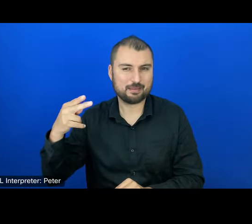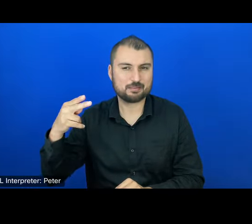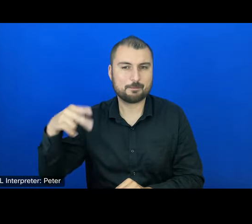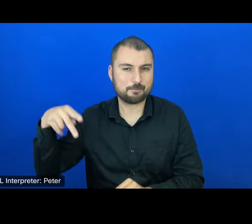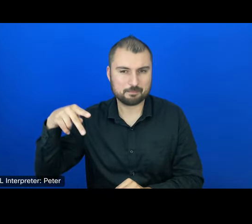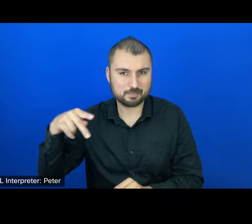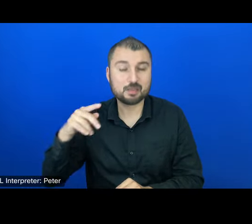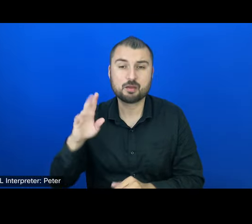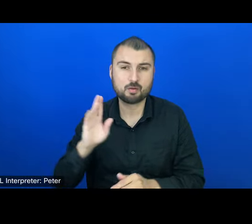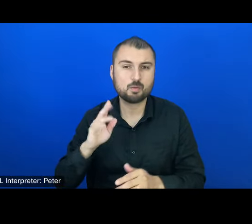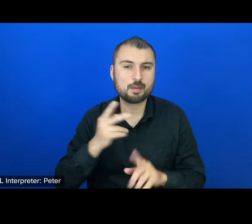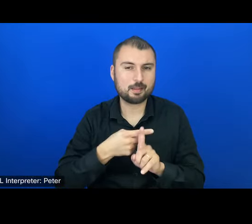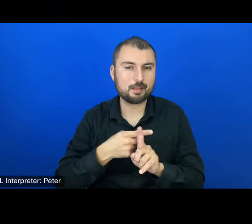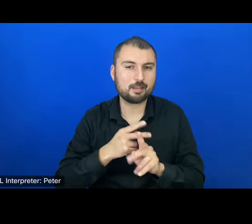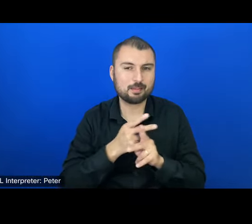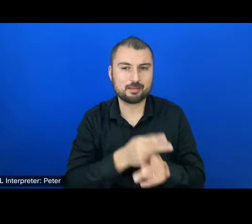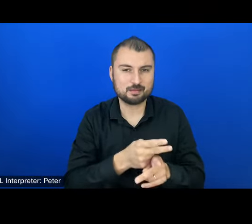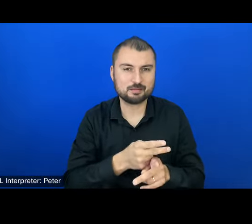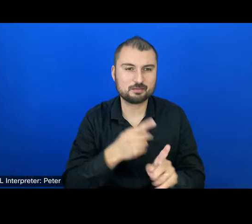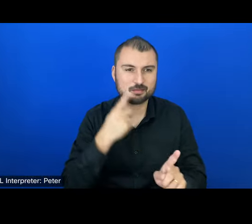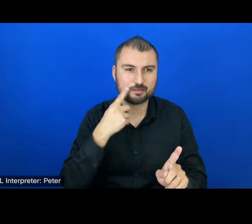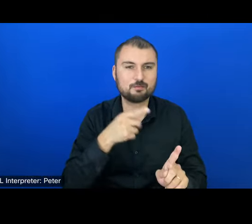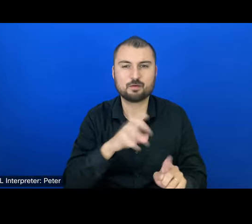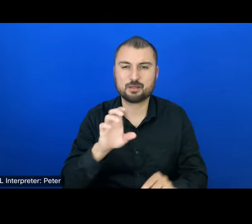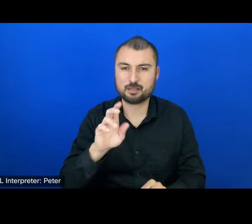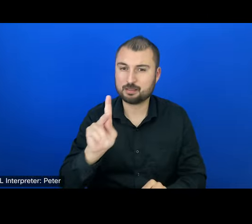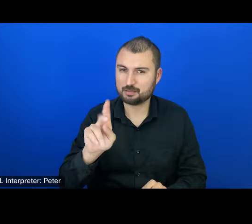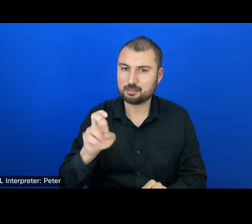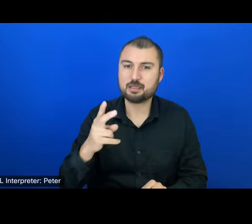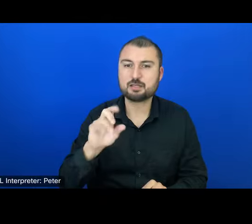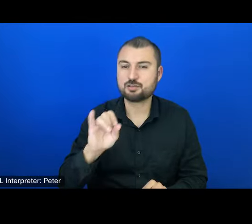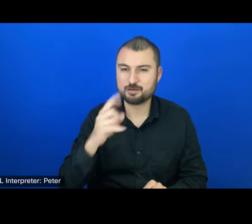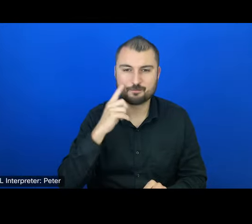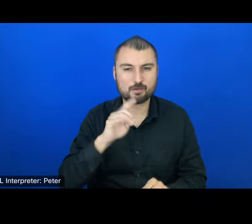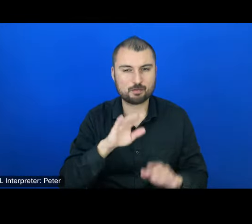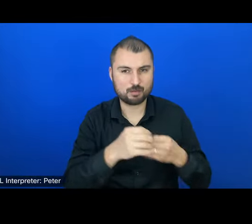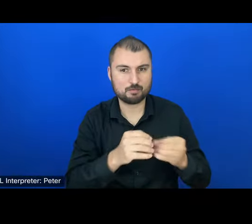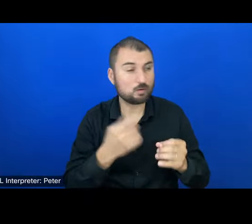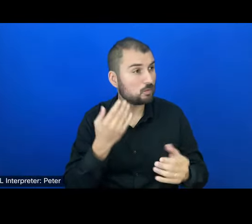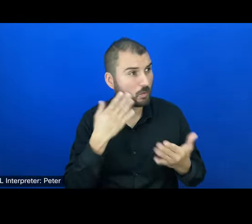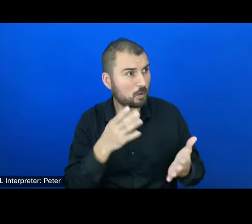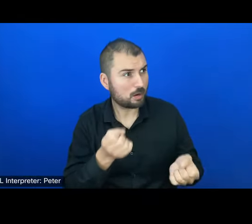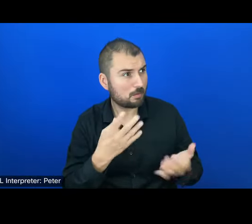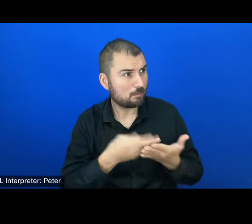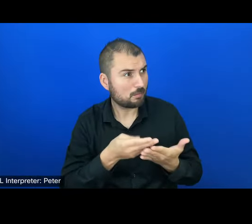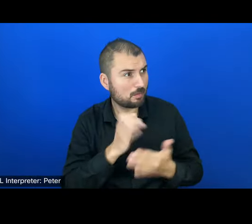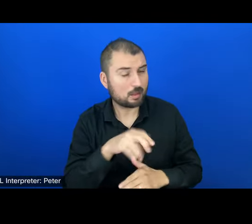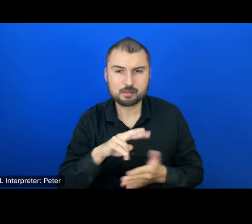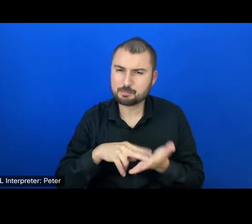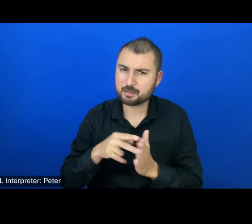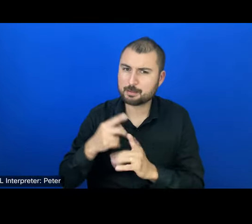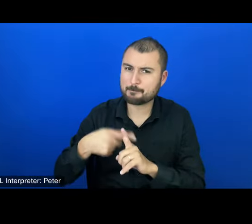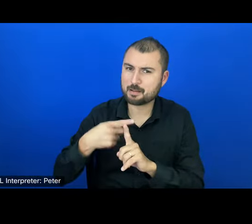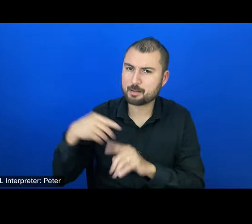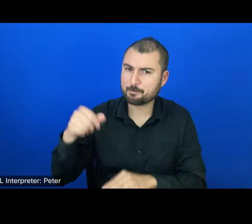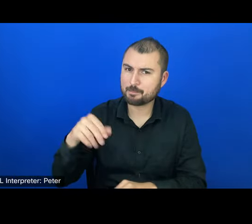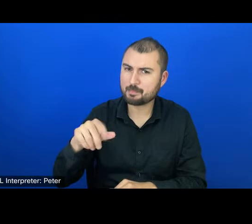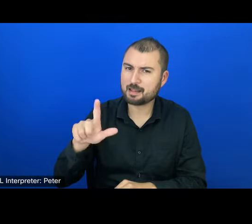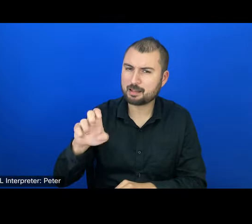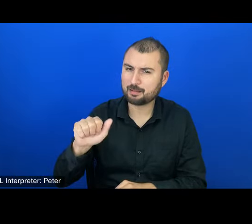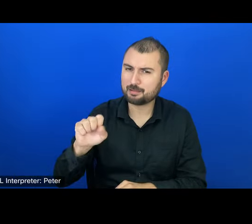regional office. And we're not sure on a dollar amount on that yet. What that lease amount would be? Looks like. No, I couldn't tell you